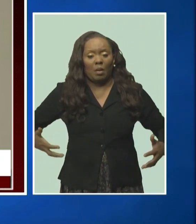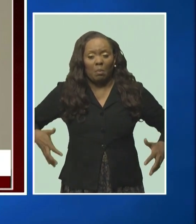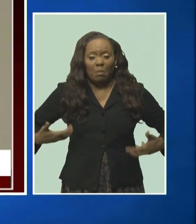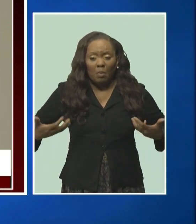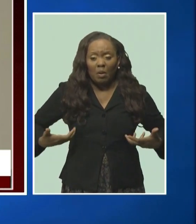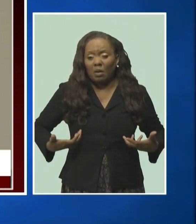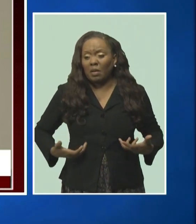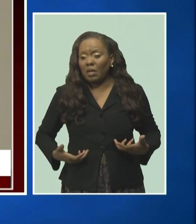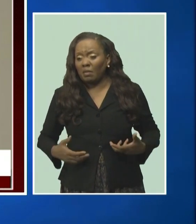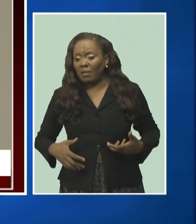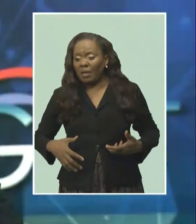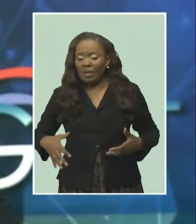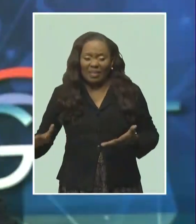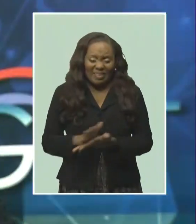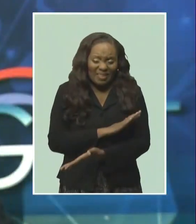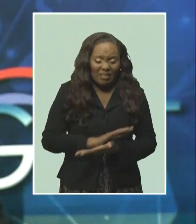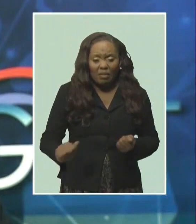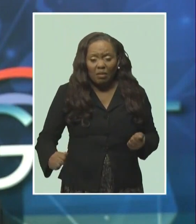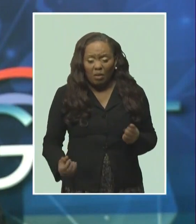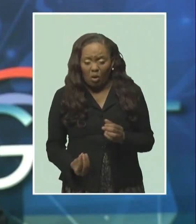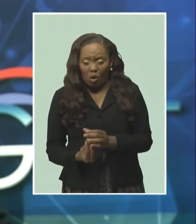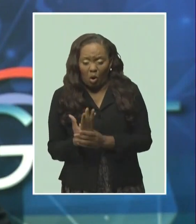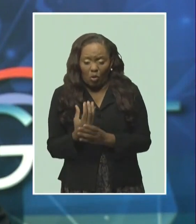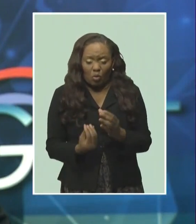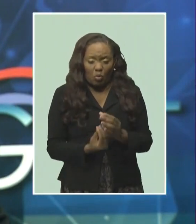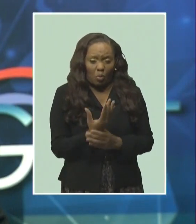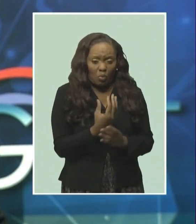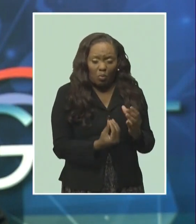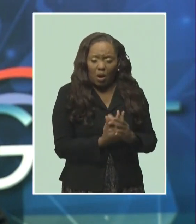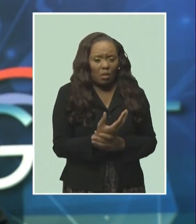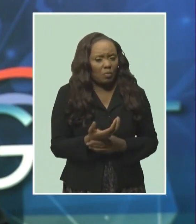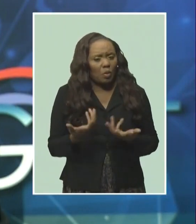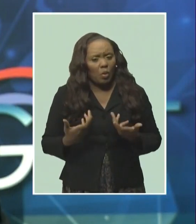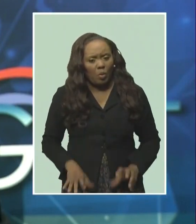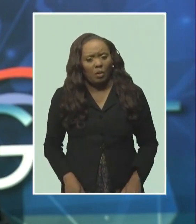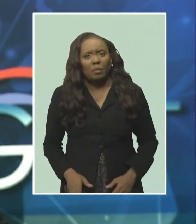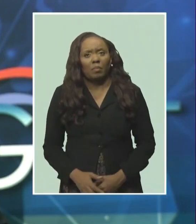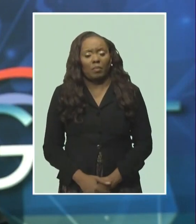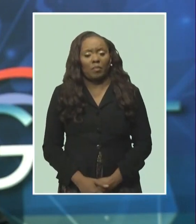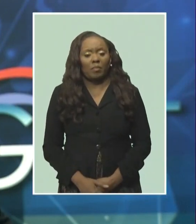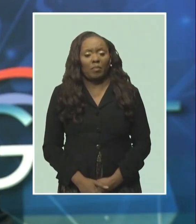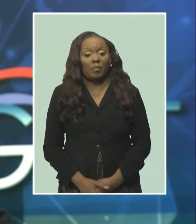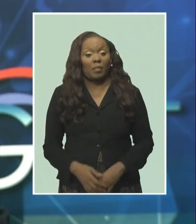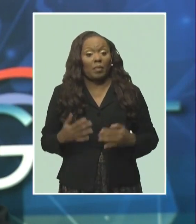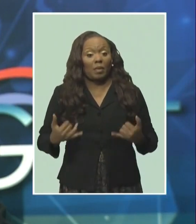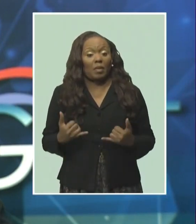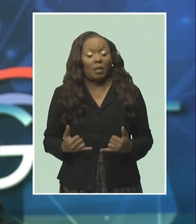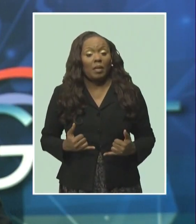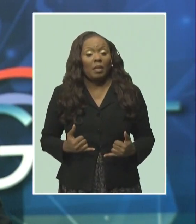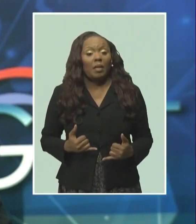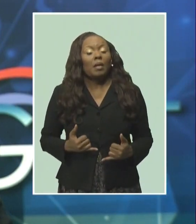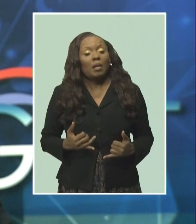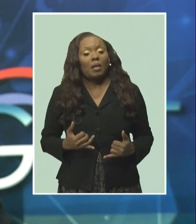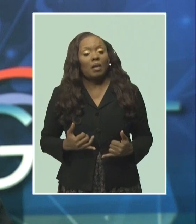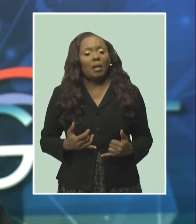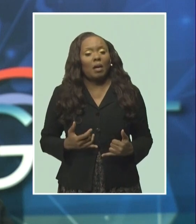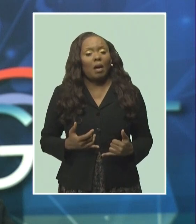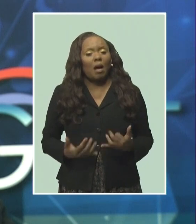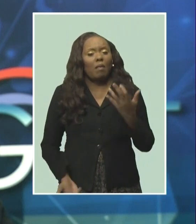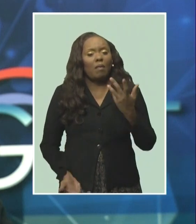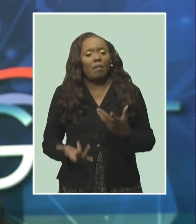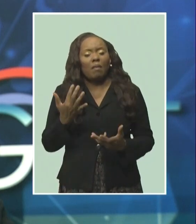of the adverse impact monkeys are having on crops. He believes a long-promised consensus of the monkey